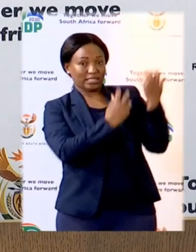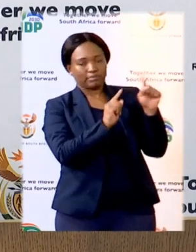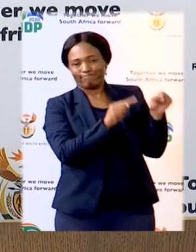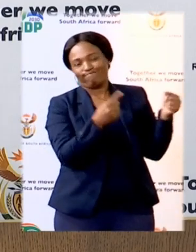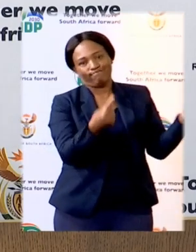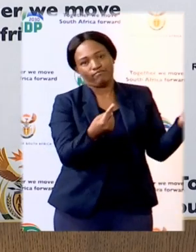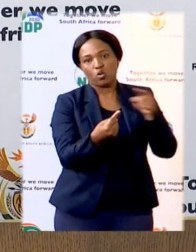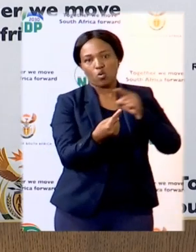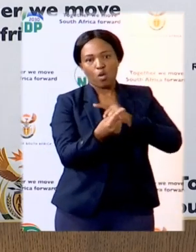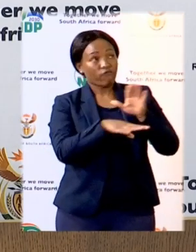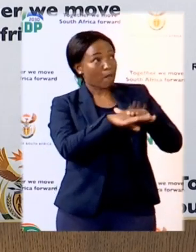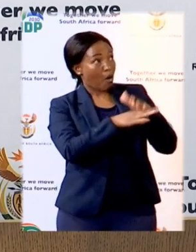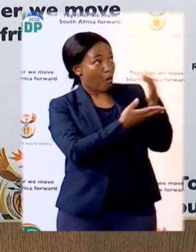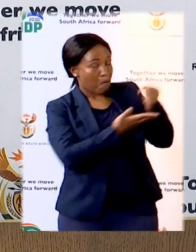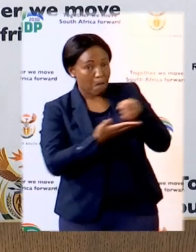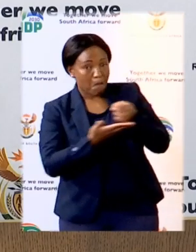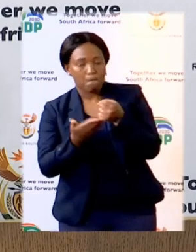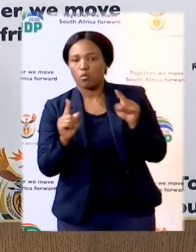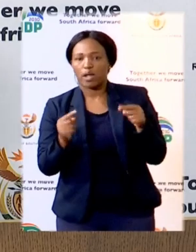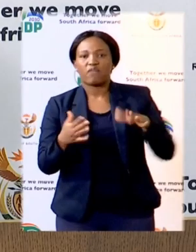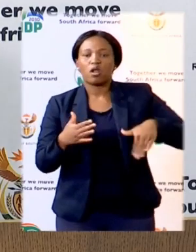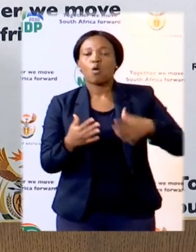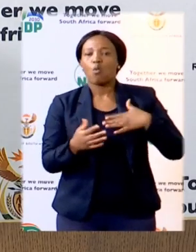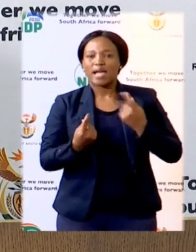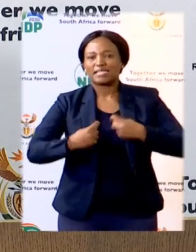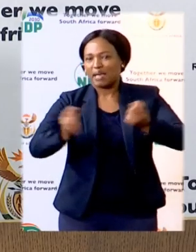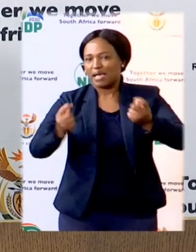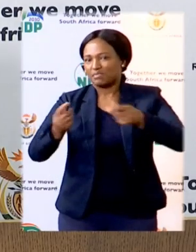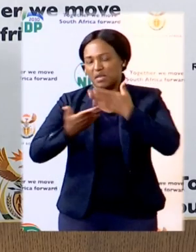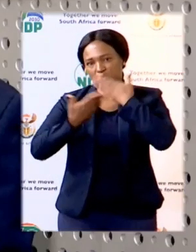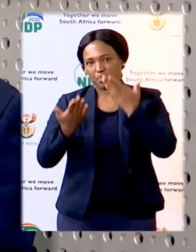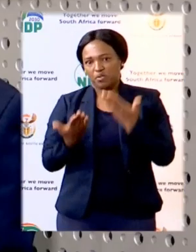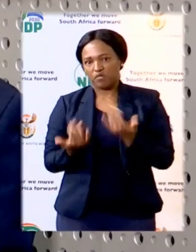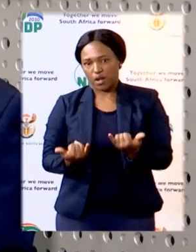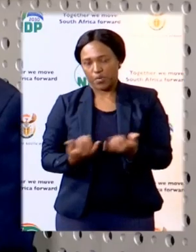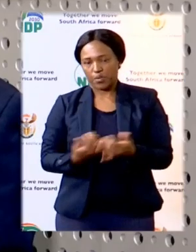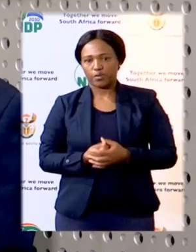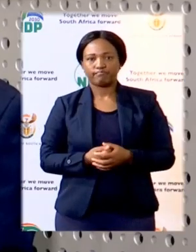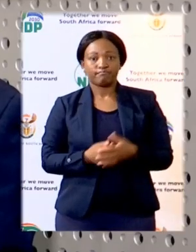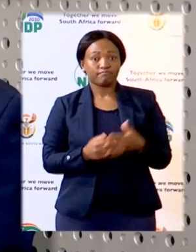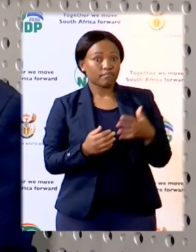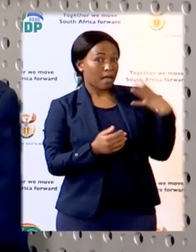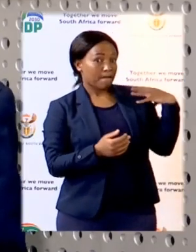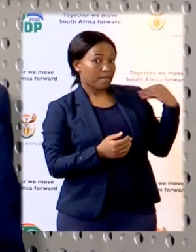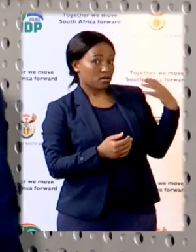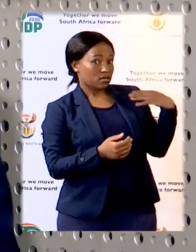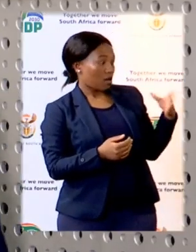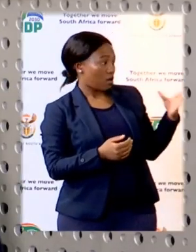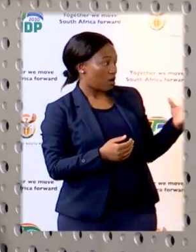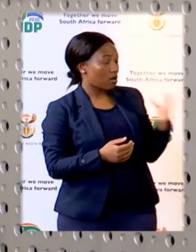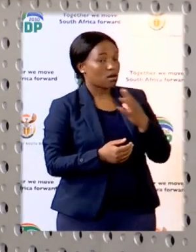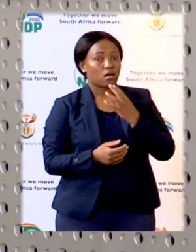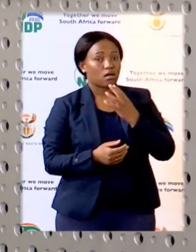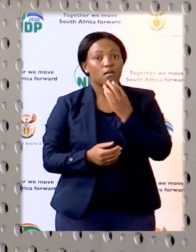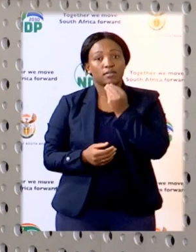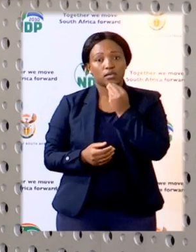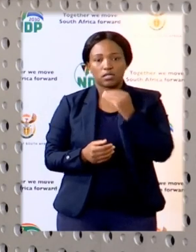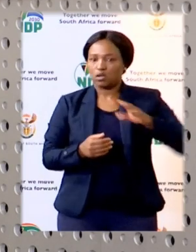further relief funds. Thank you. Thank you very much, Minister. Minister Mantash, any question for you? None.